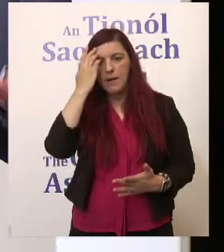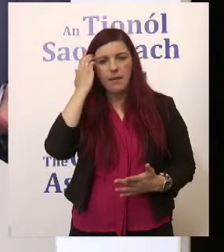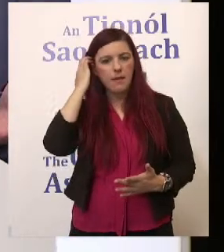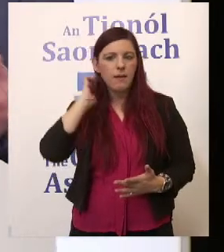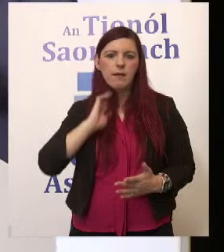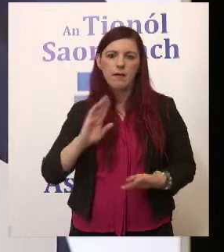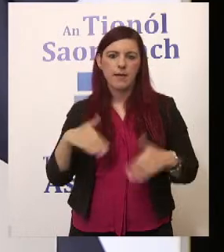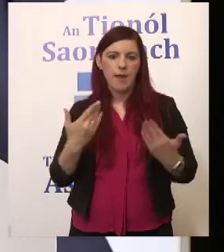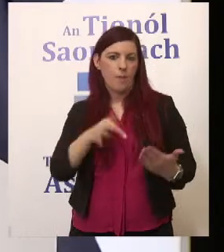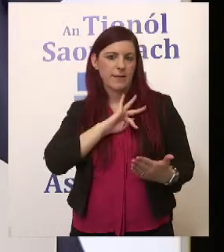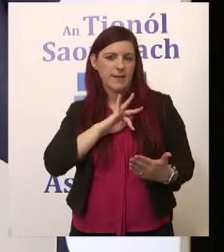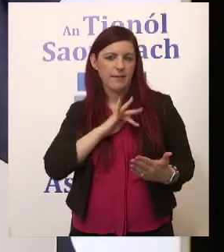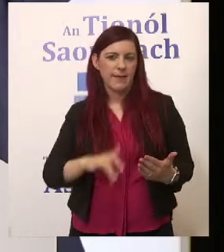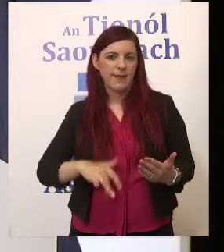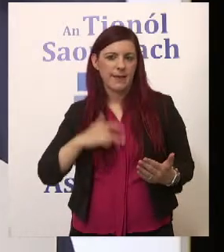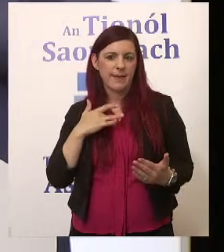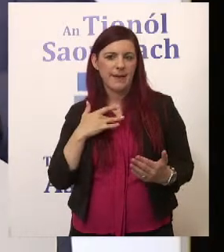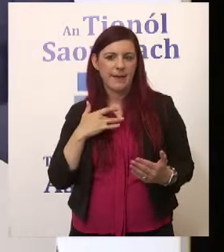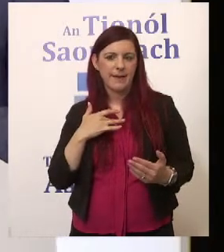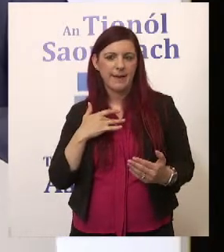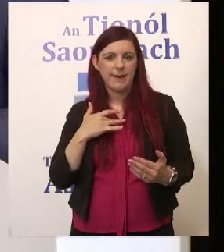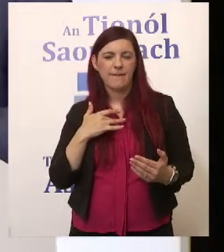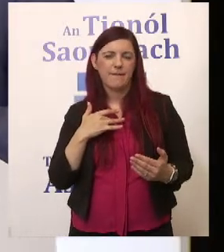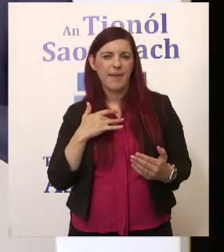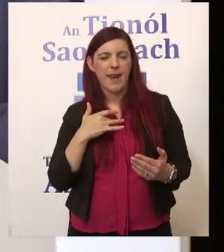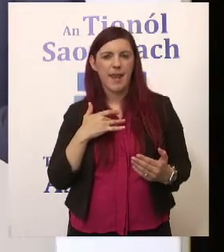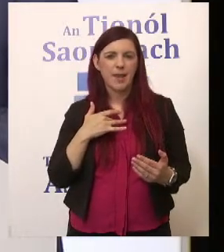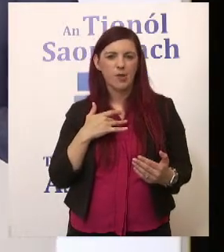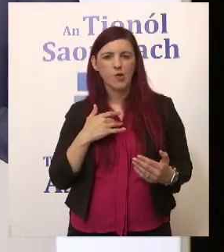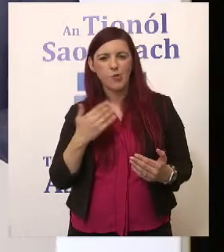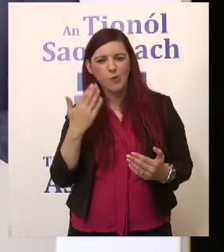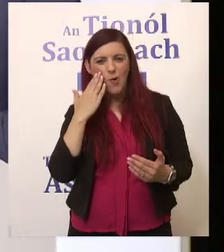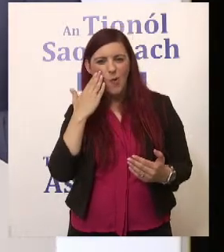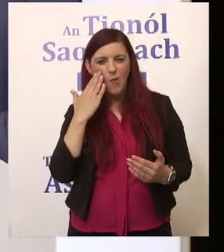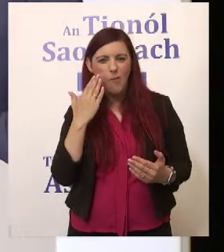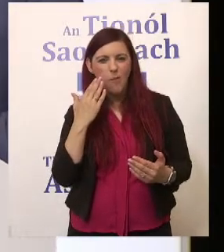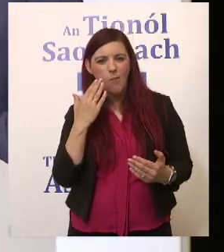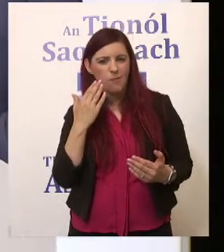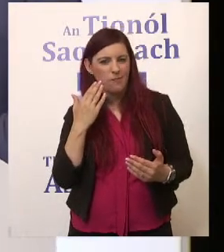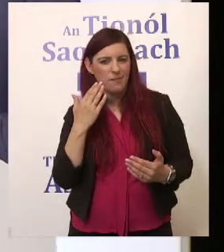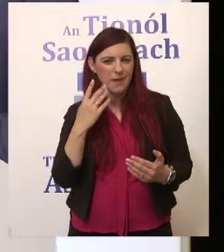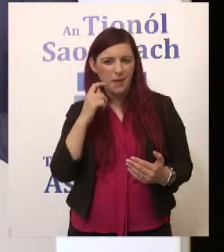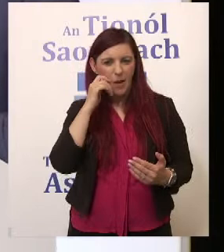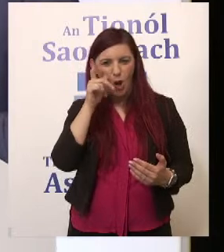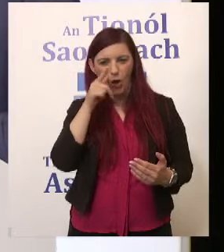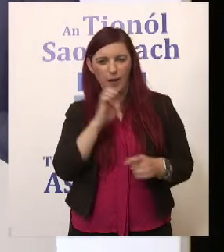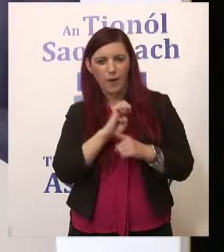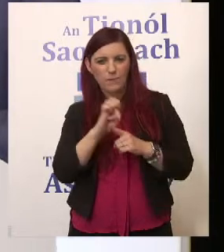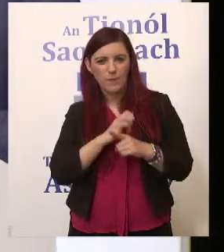I now live in, you know, you kind of buy where you think you might. I'm lucky enough to live near where you kind of grow